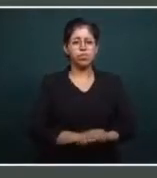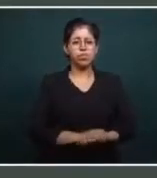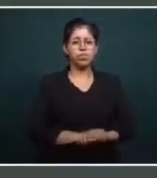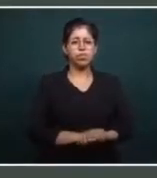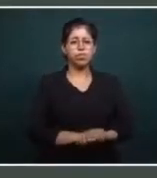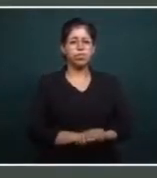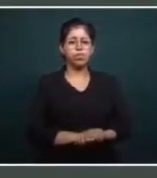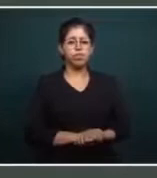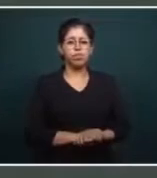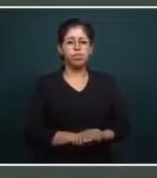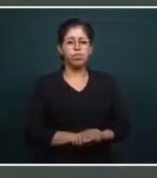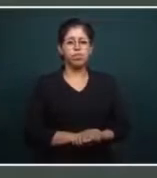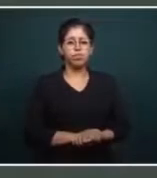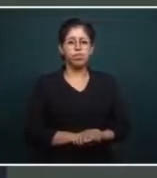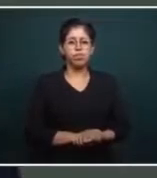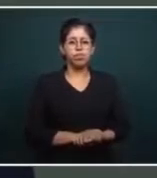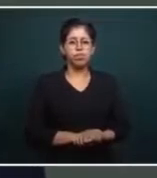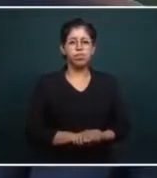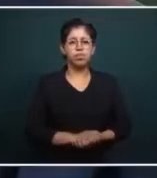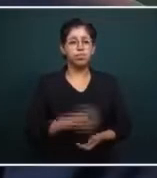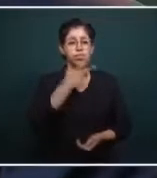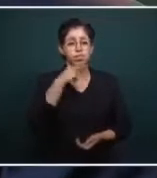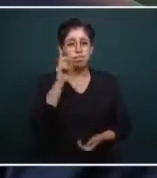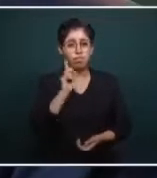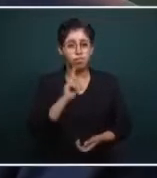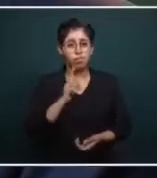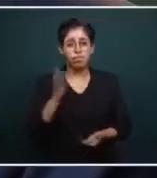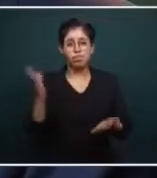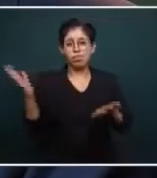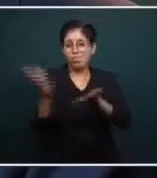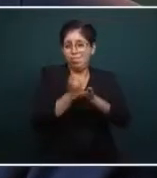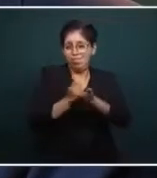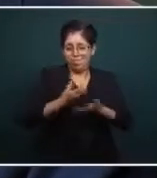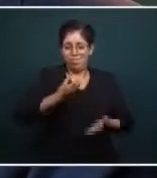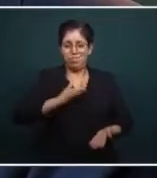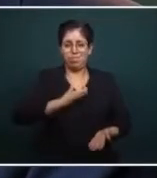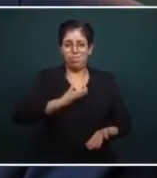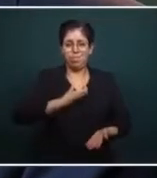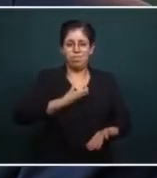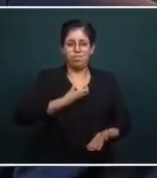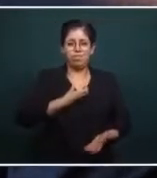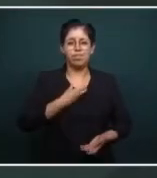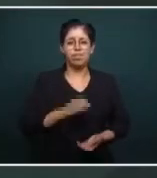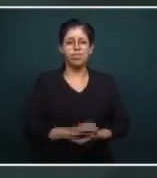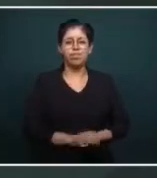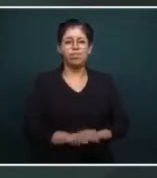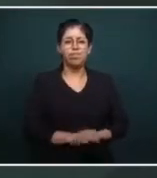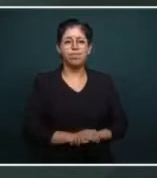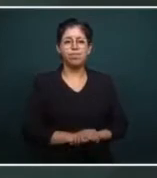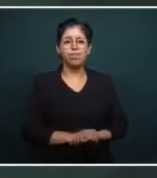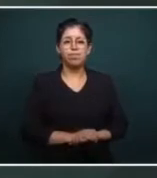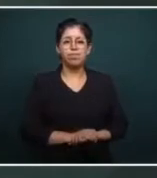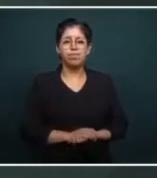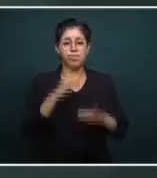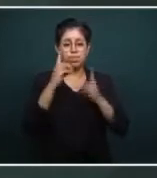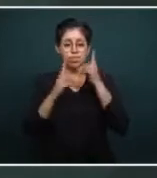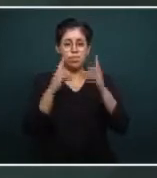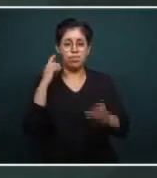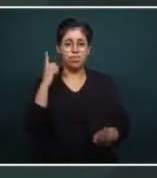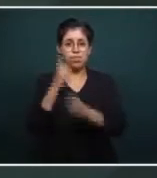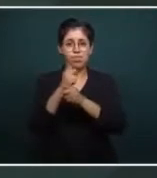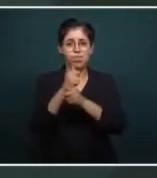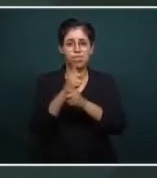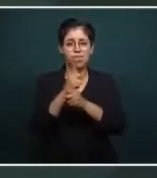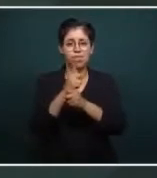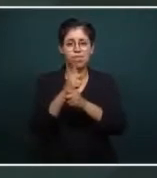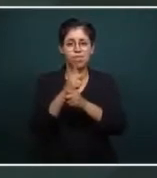those que están obteniendo medallas. that are getting medals. y los que están logrando and those that gained su